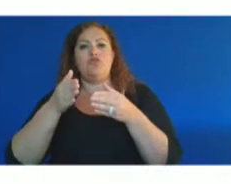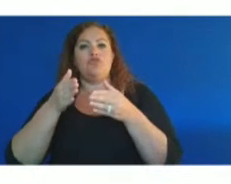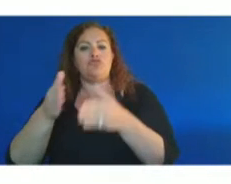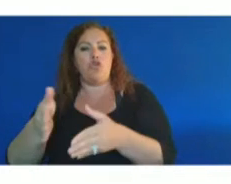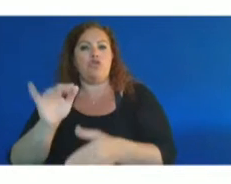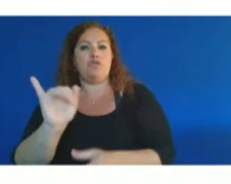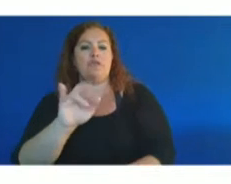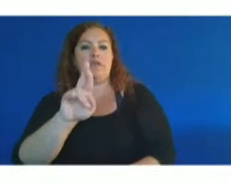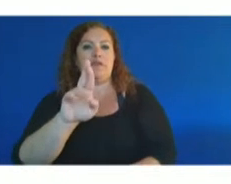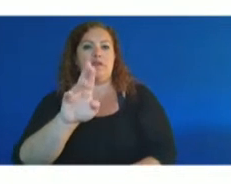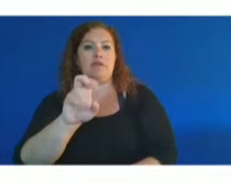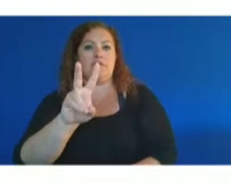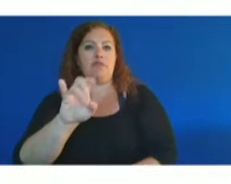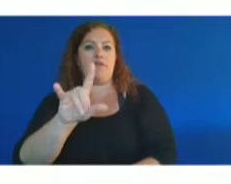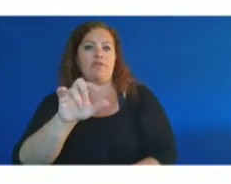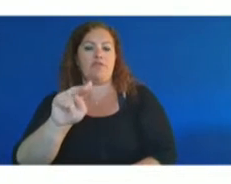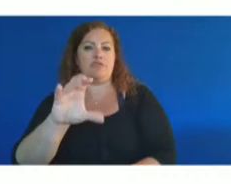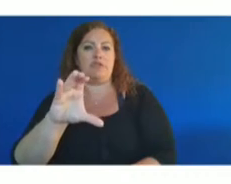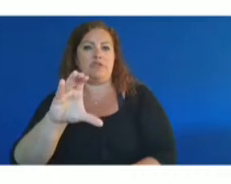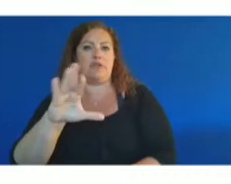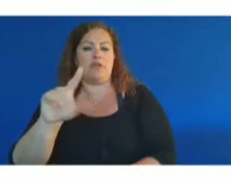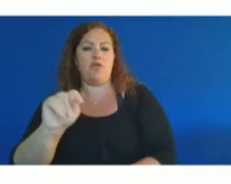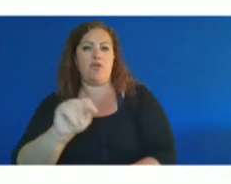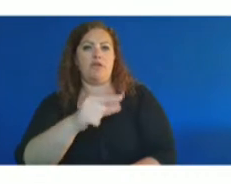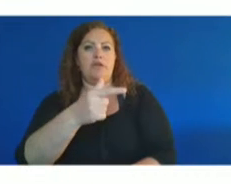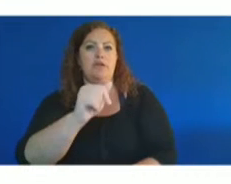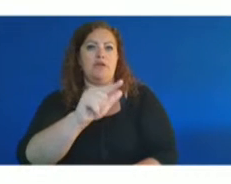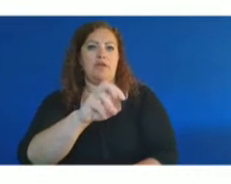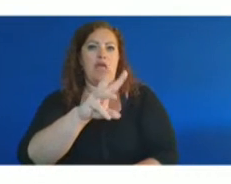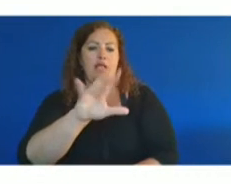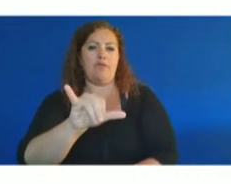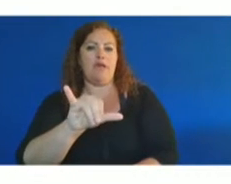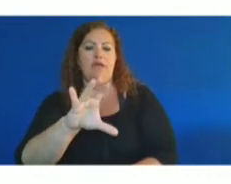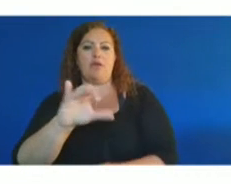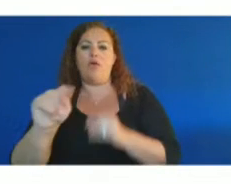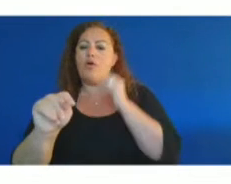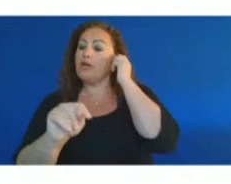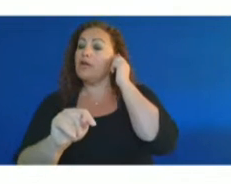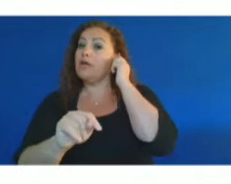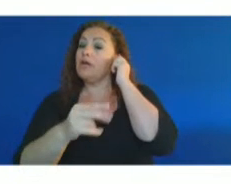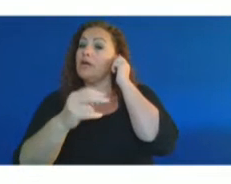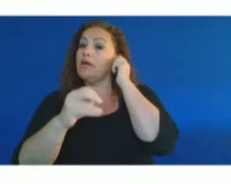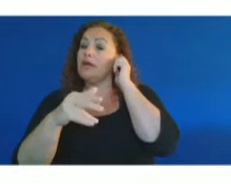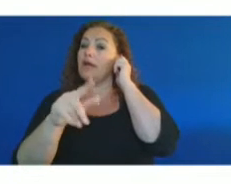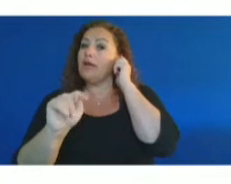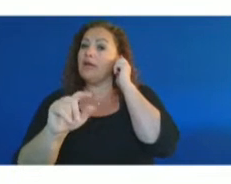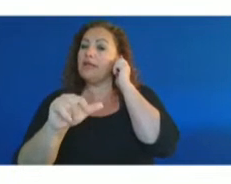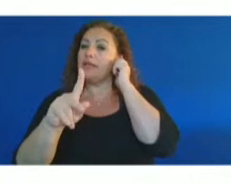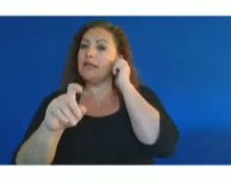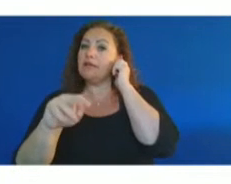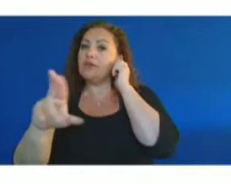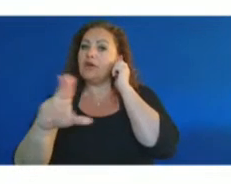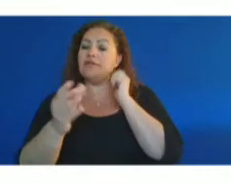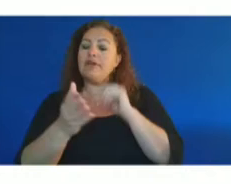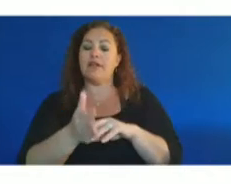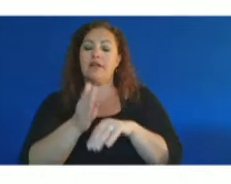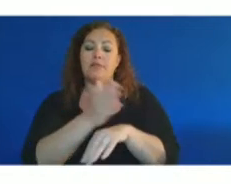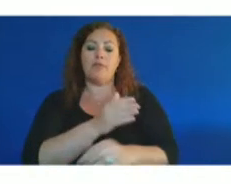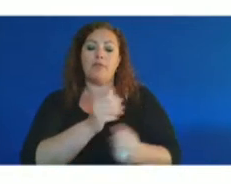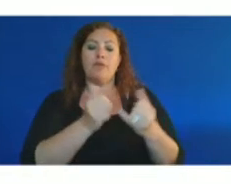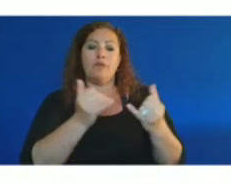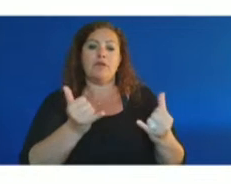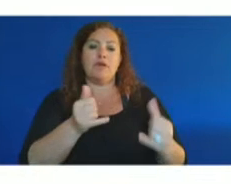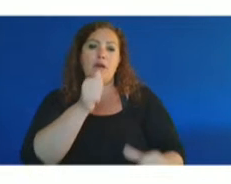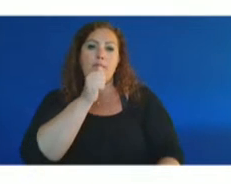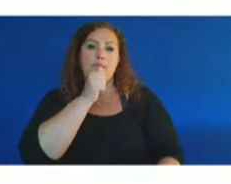Court uh Galloway Road Mard Glenn Drive and Heritage Lake Drive uh and also upgrades to existing private